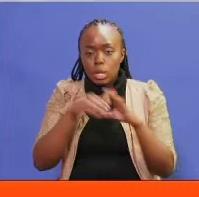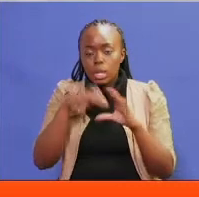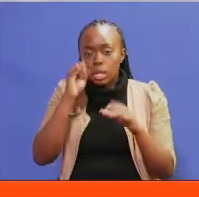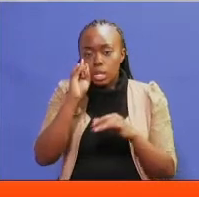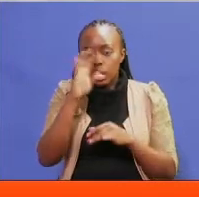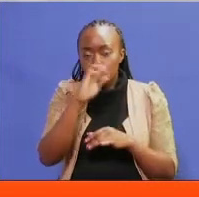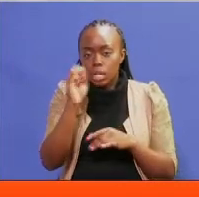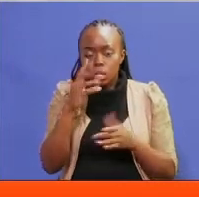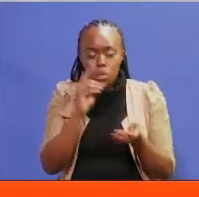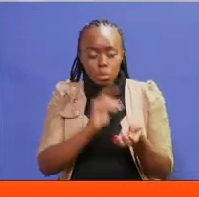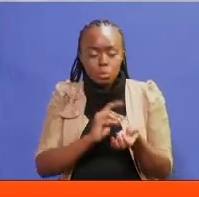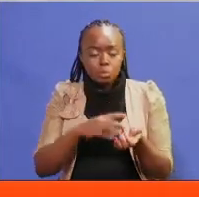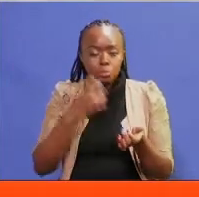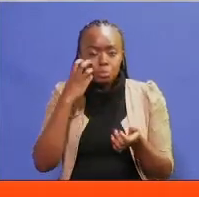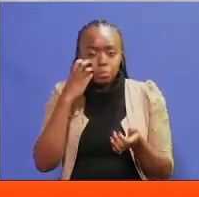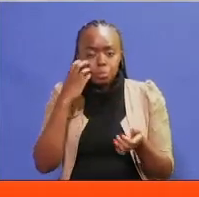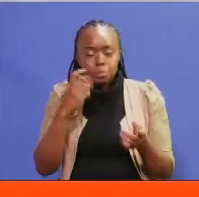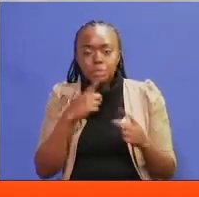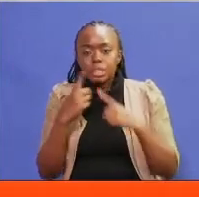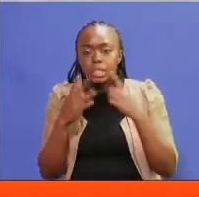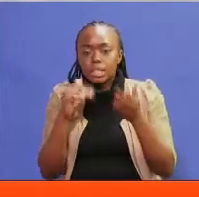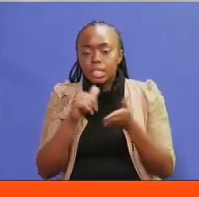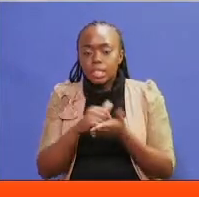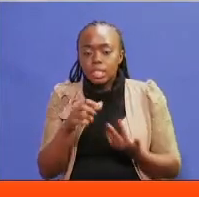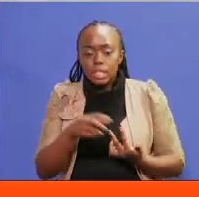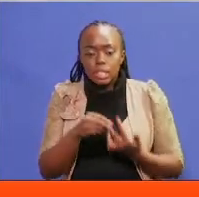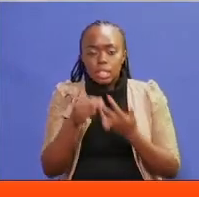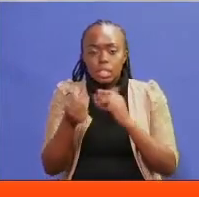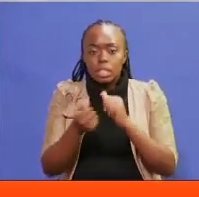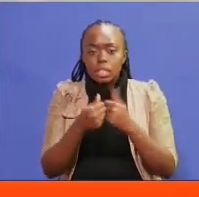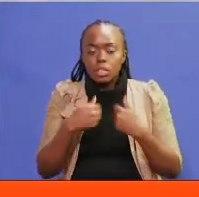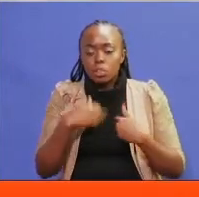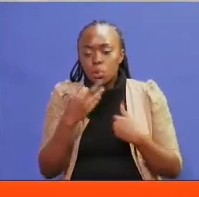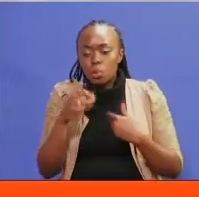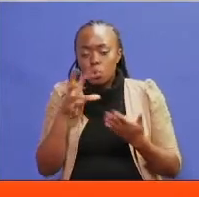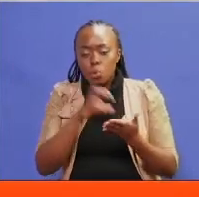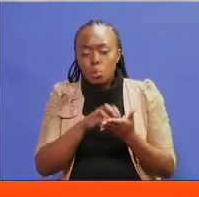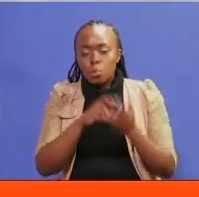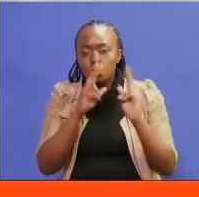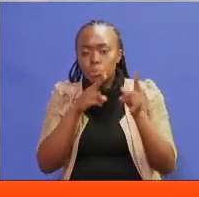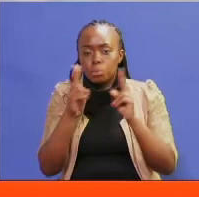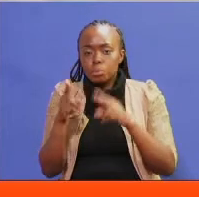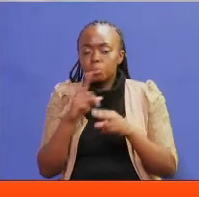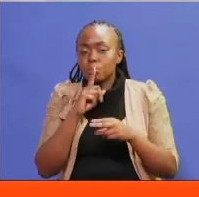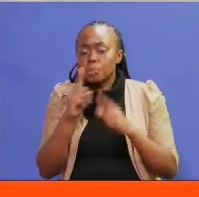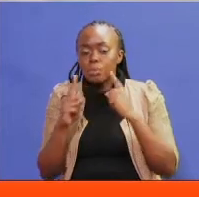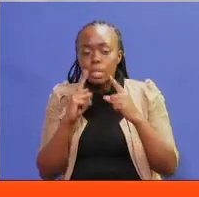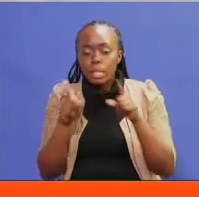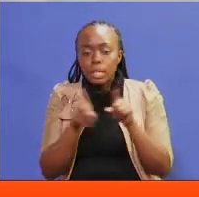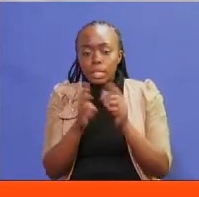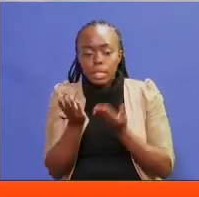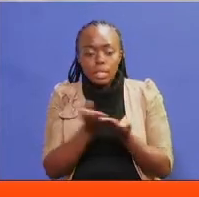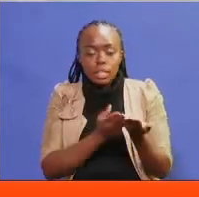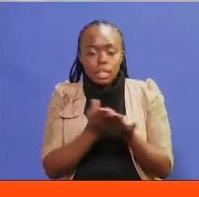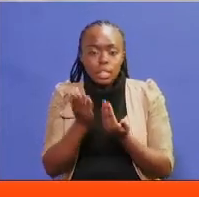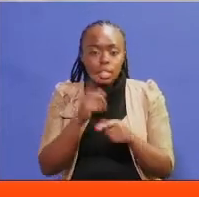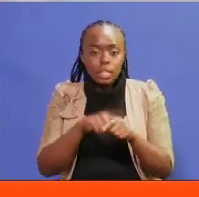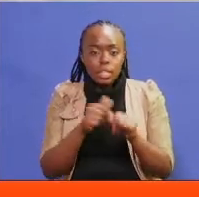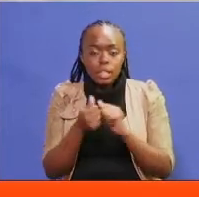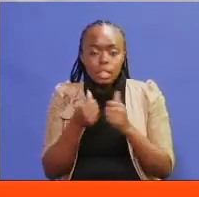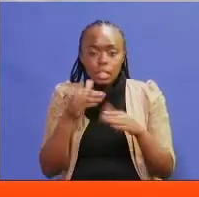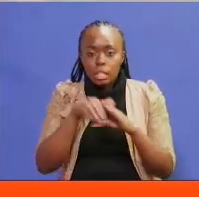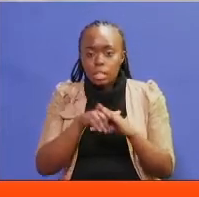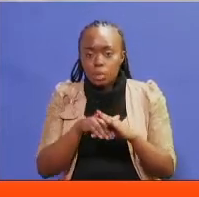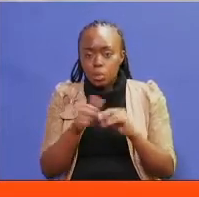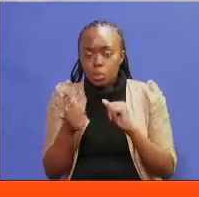Dr. Fred Matiang'i ordered that a special unit of police officers be formed to serve as a buffer zone in the